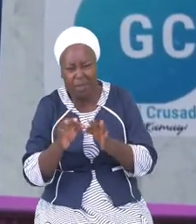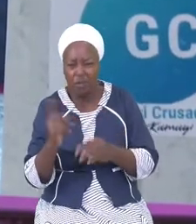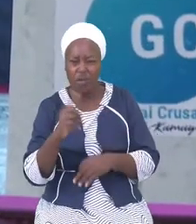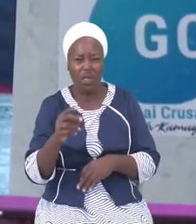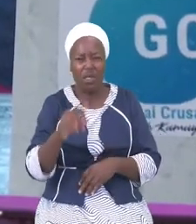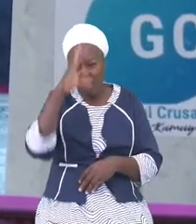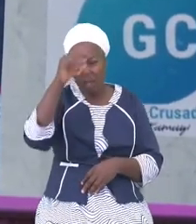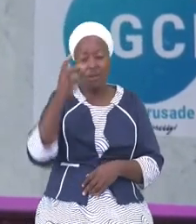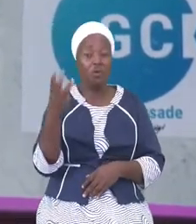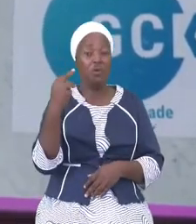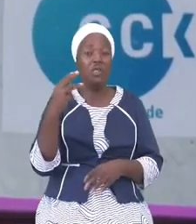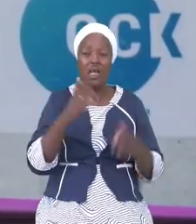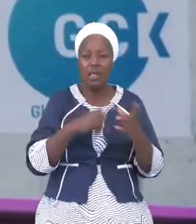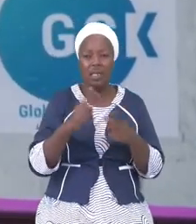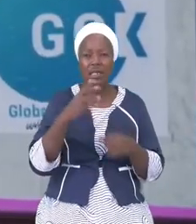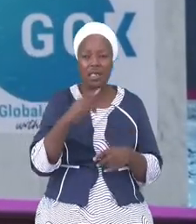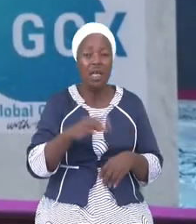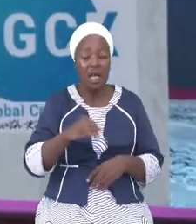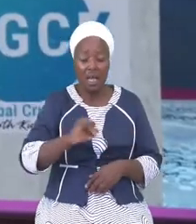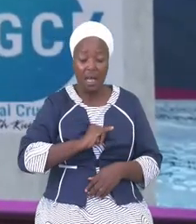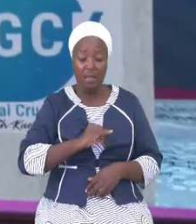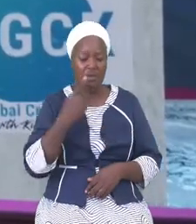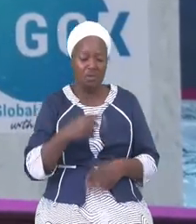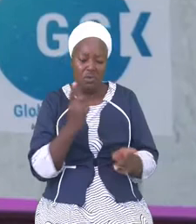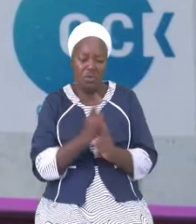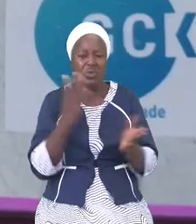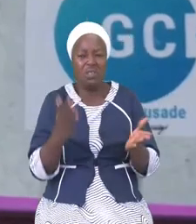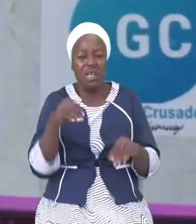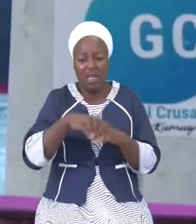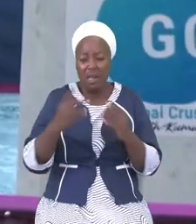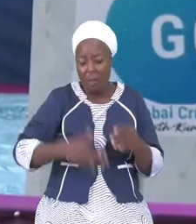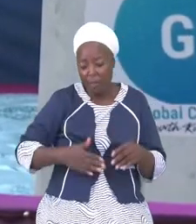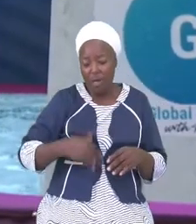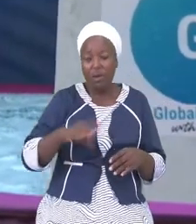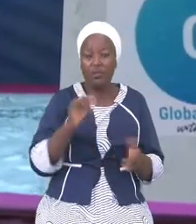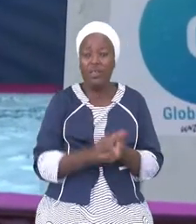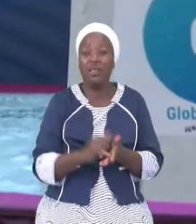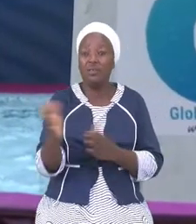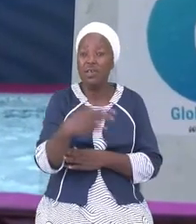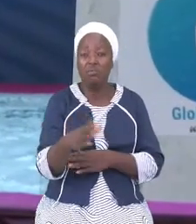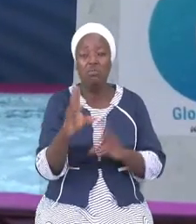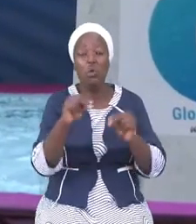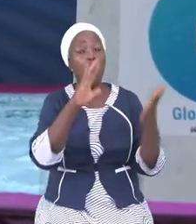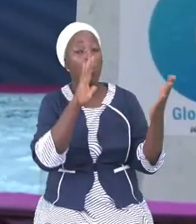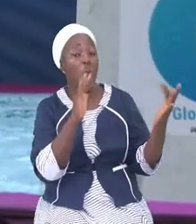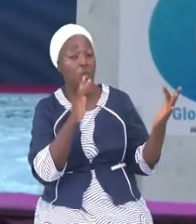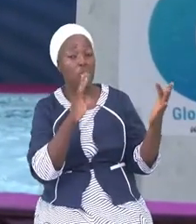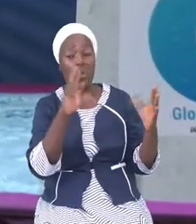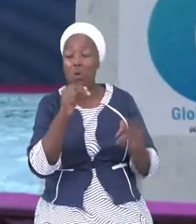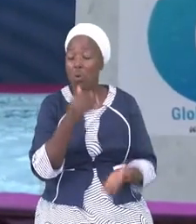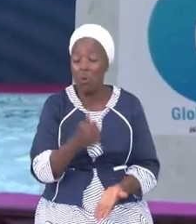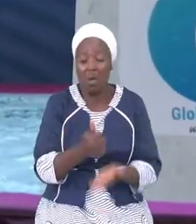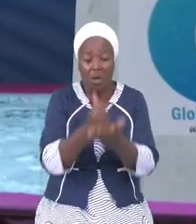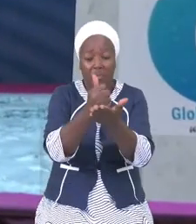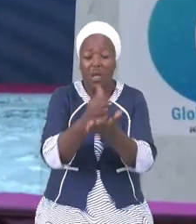way. He said, I was literally in the belly of hell. No hope, no help,